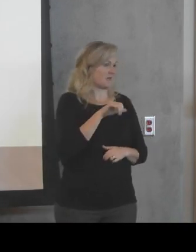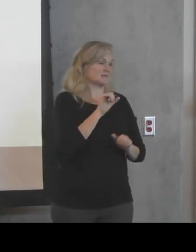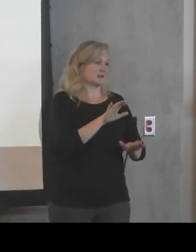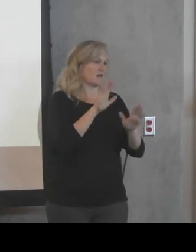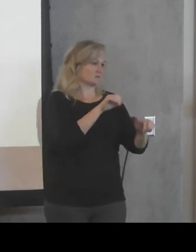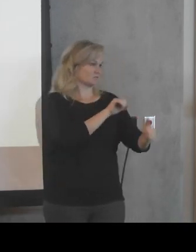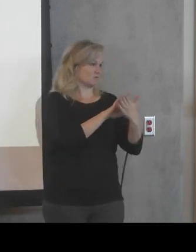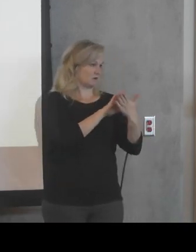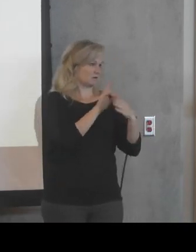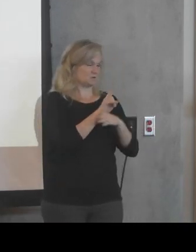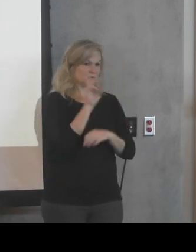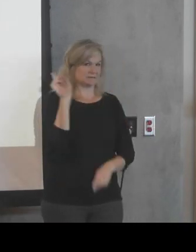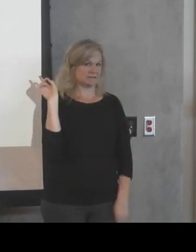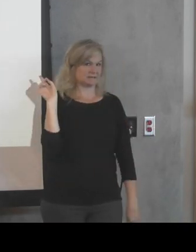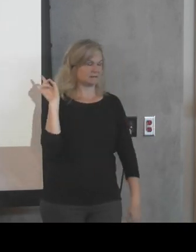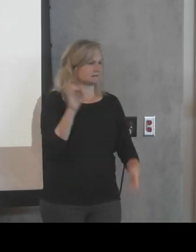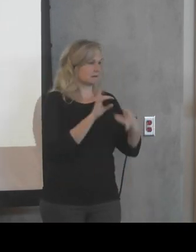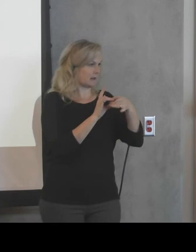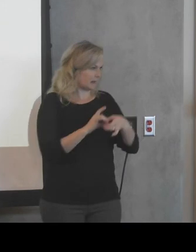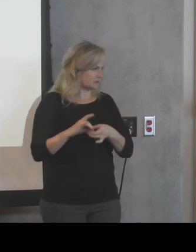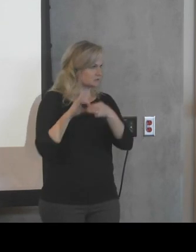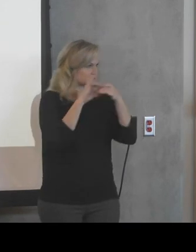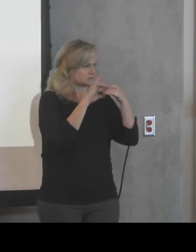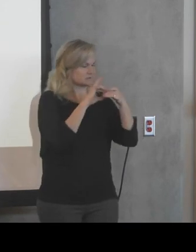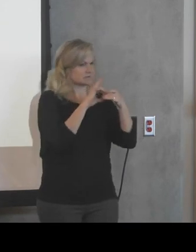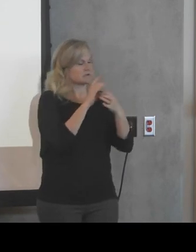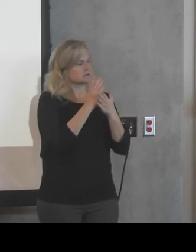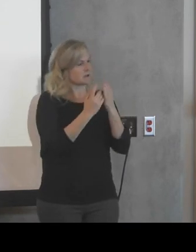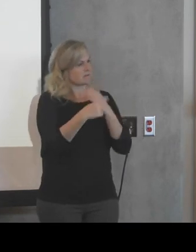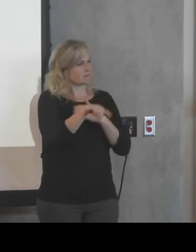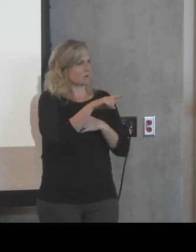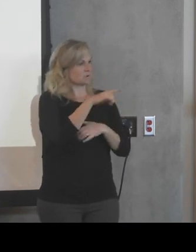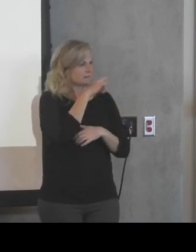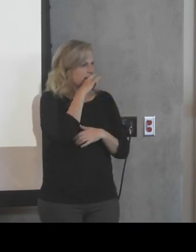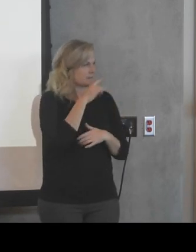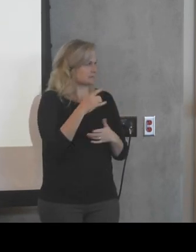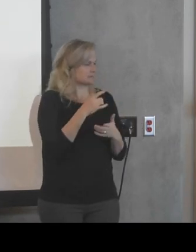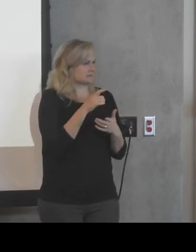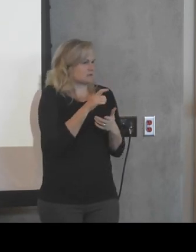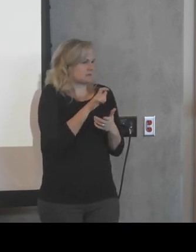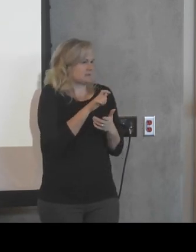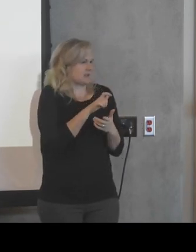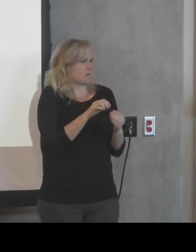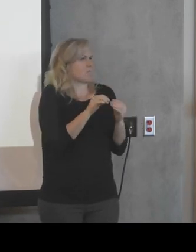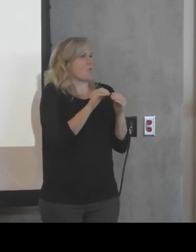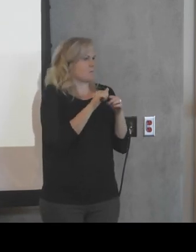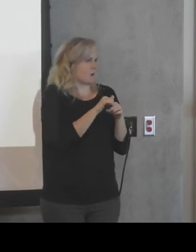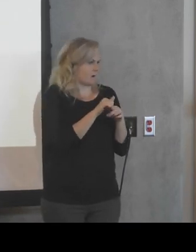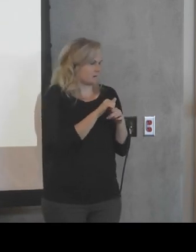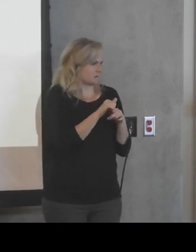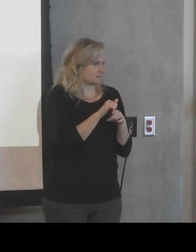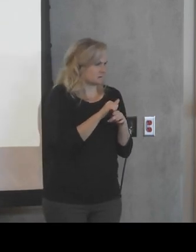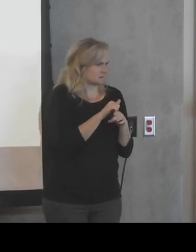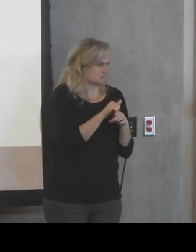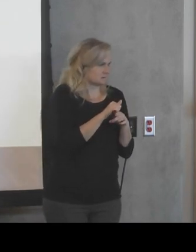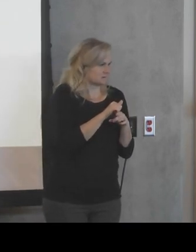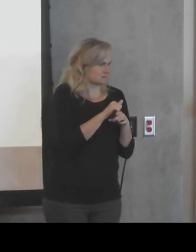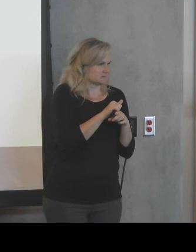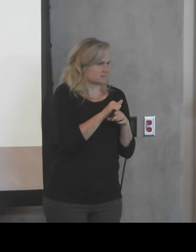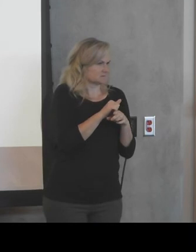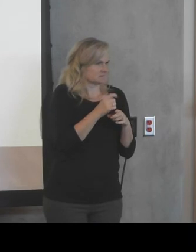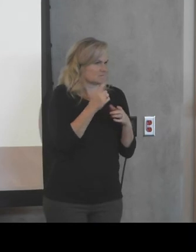used. Yeah, but some of those kids just need more practice with